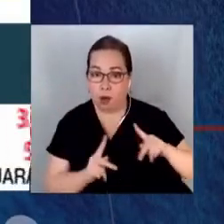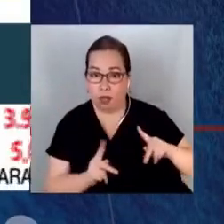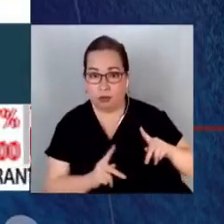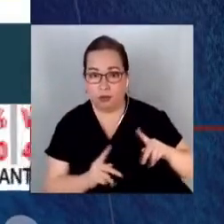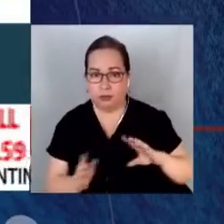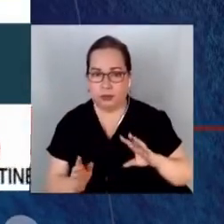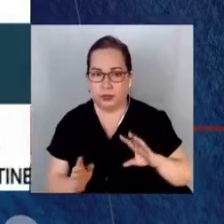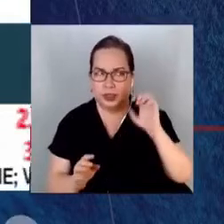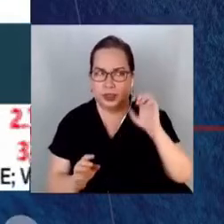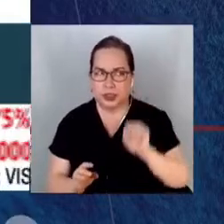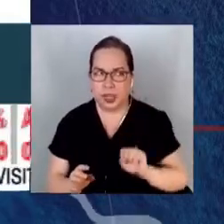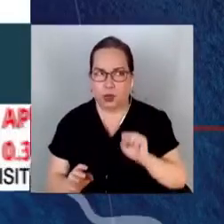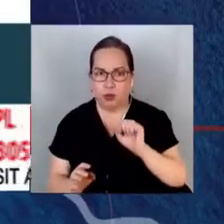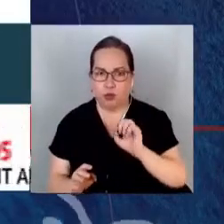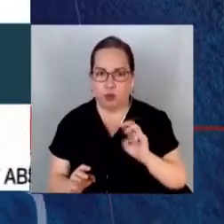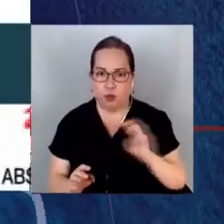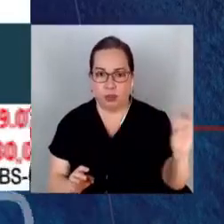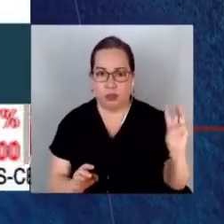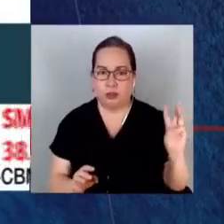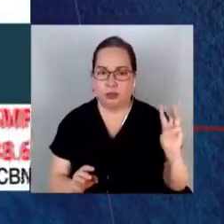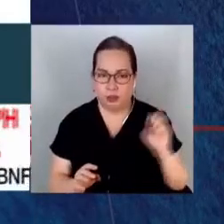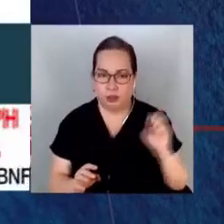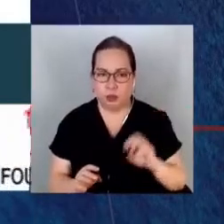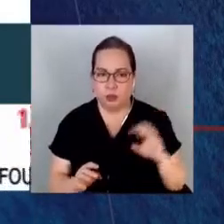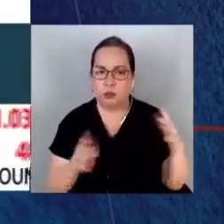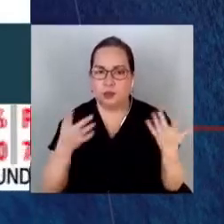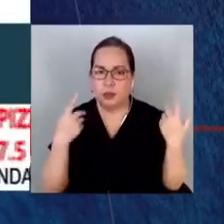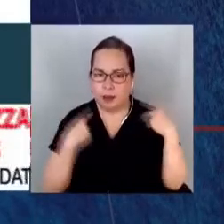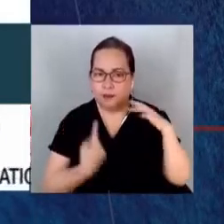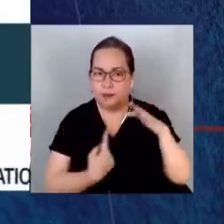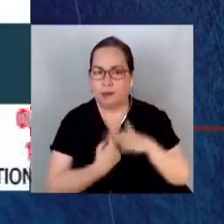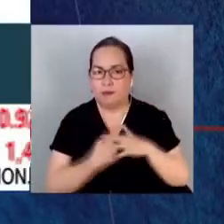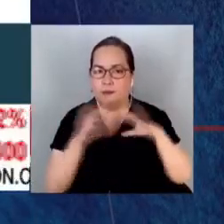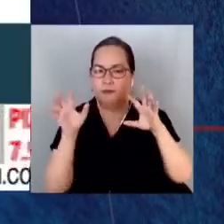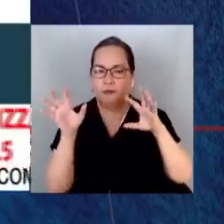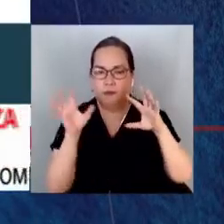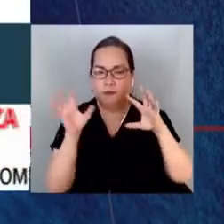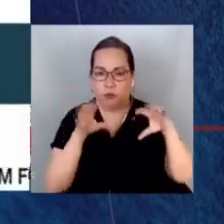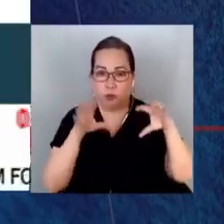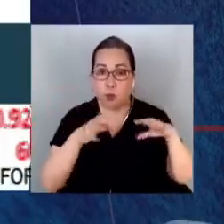said weather disturbance is less likely to develop